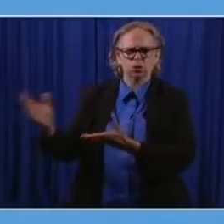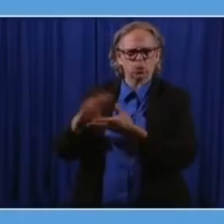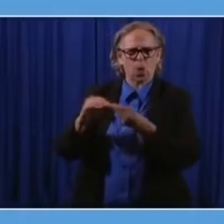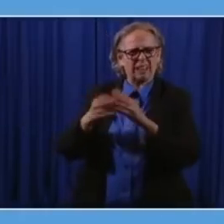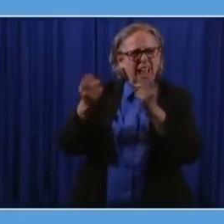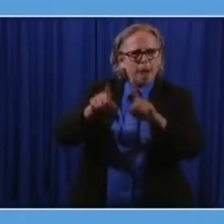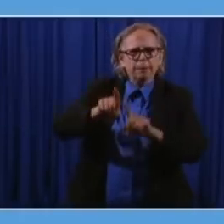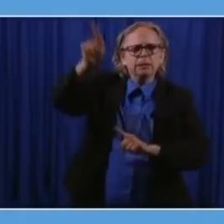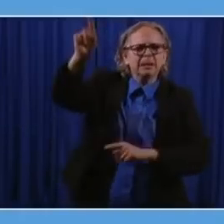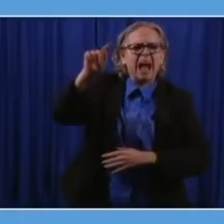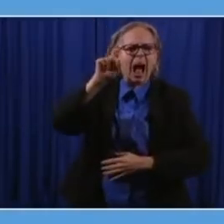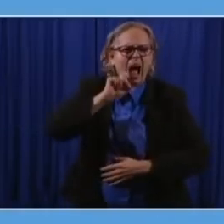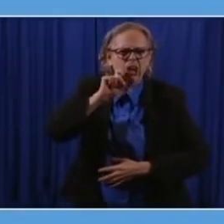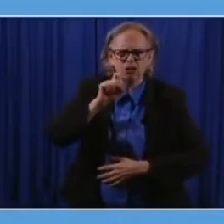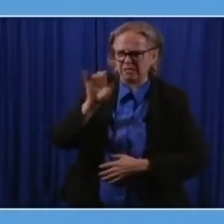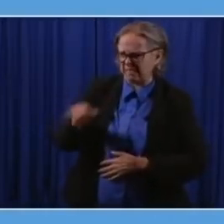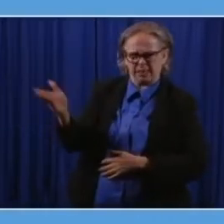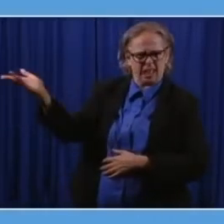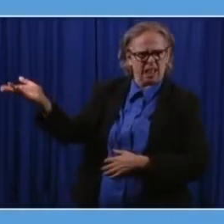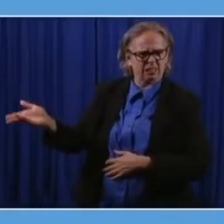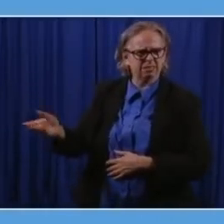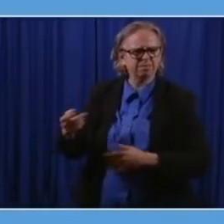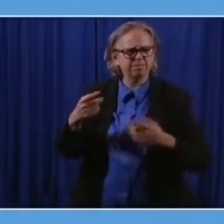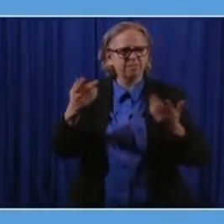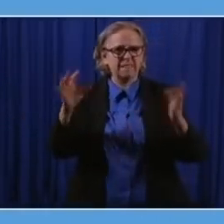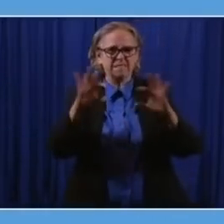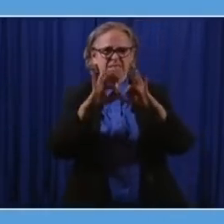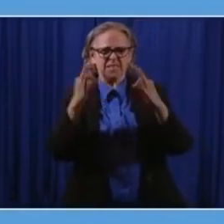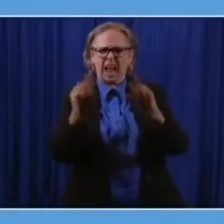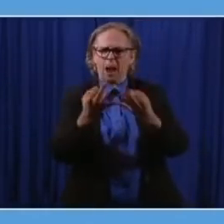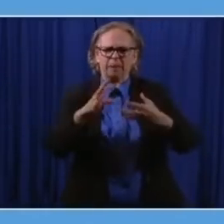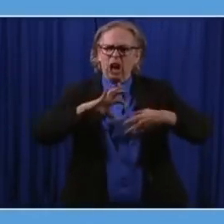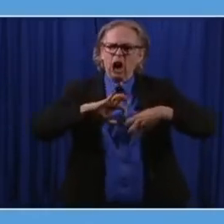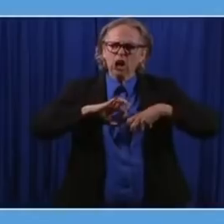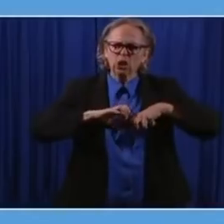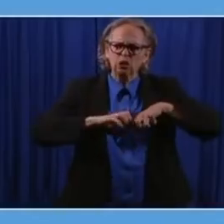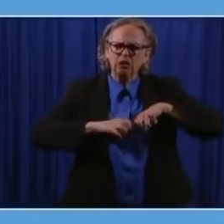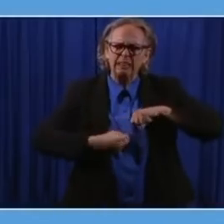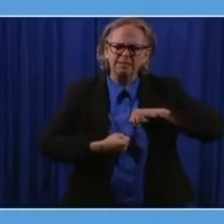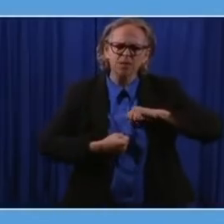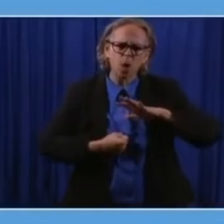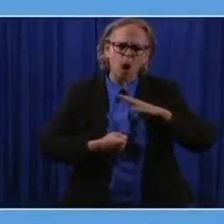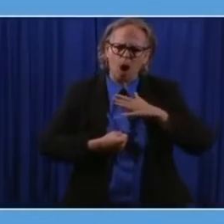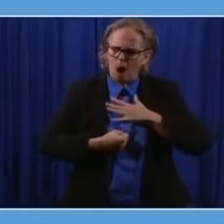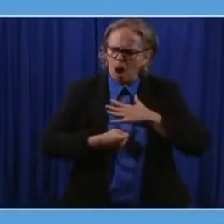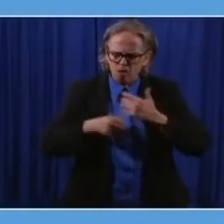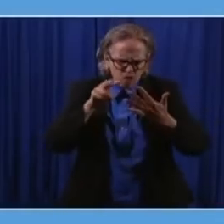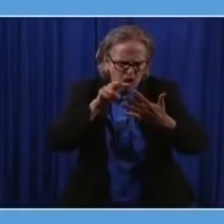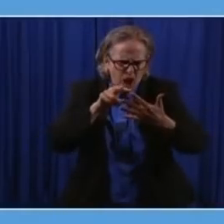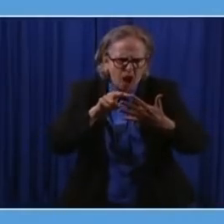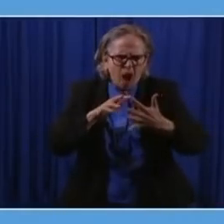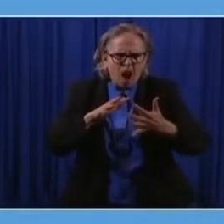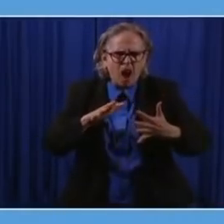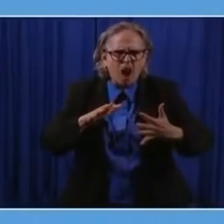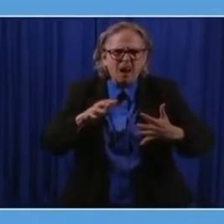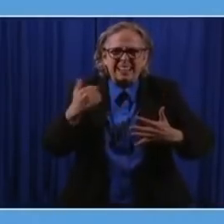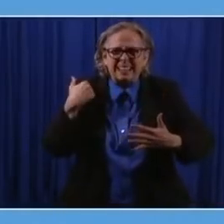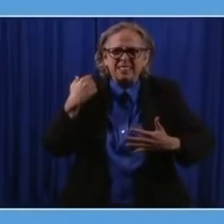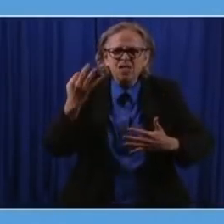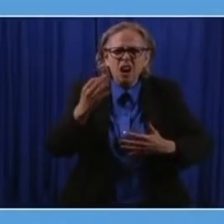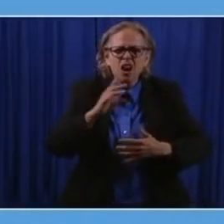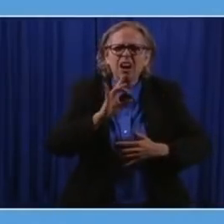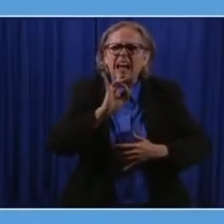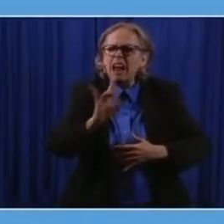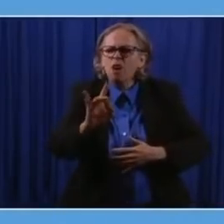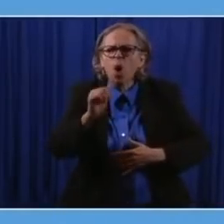headlines. Family grieving, again, just a gut-wrenching story. On Friday, an 8-year-old girl was shot and killed when someone